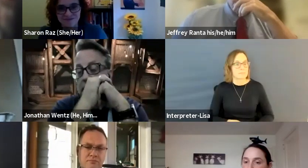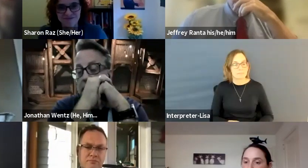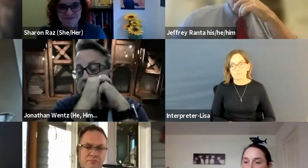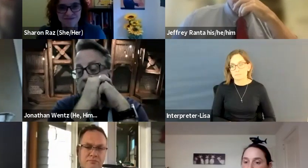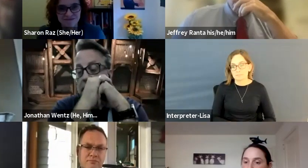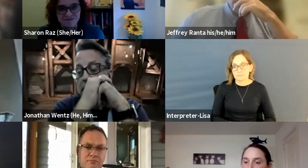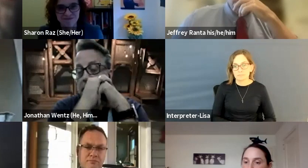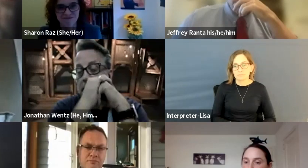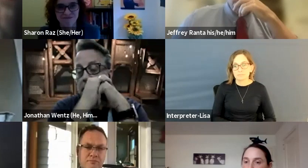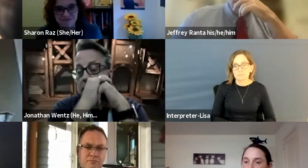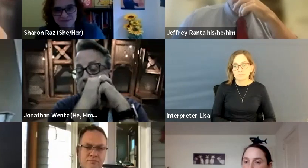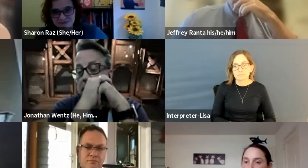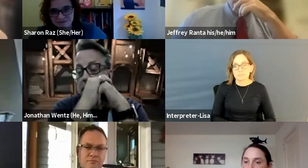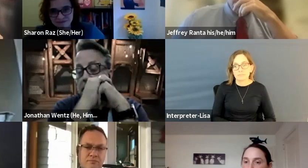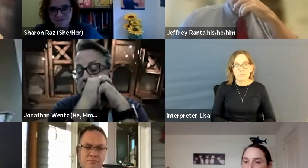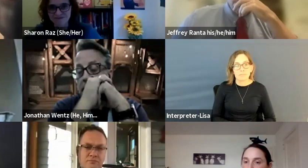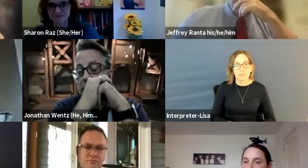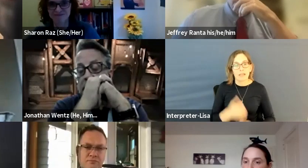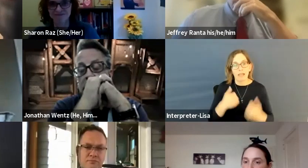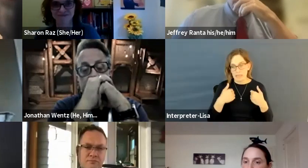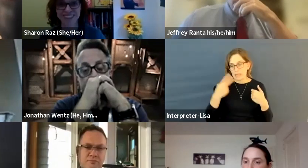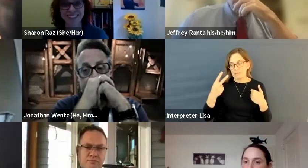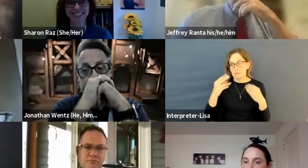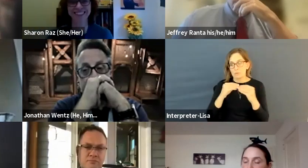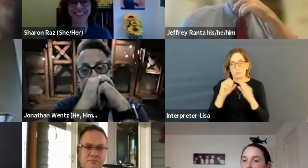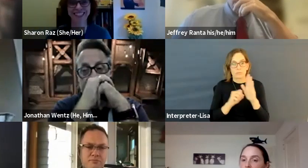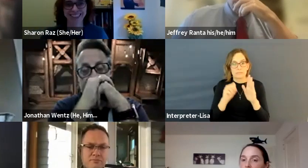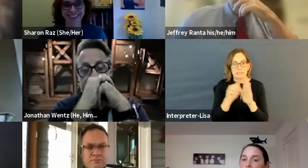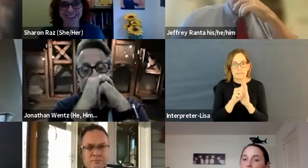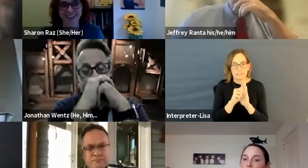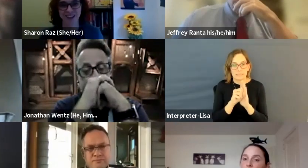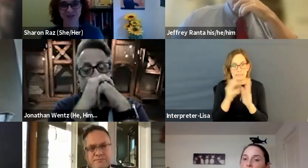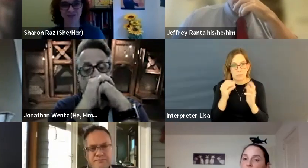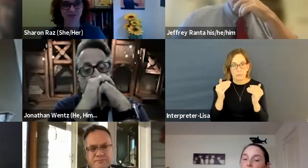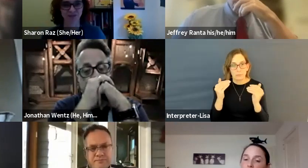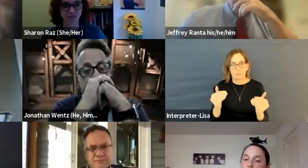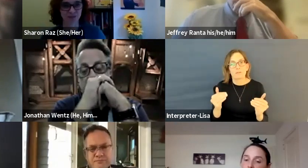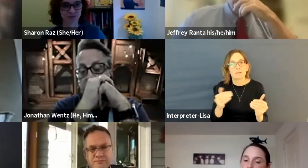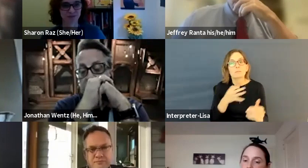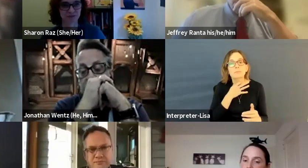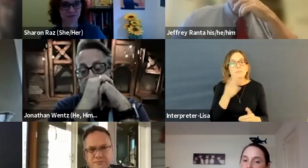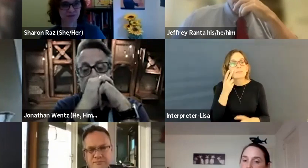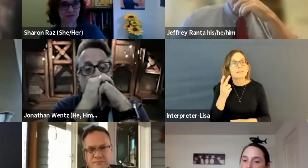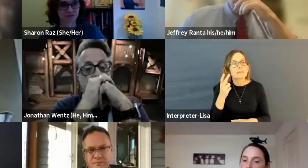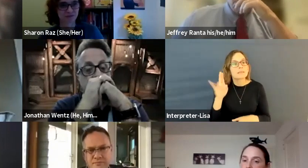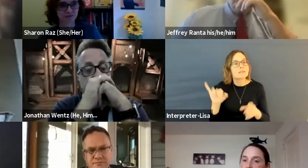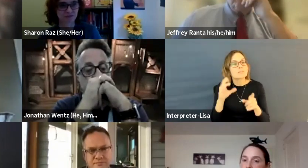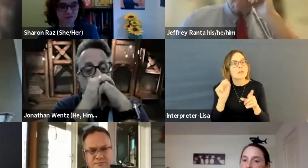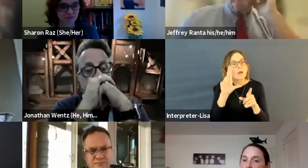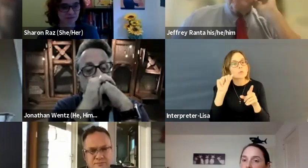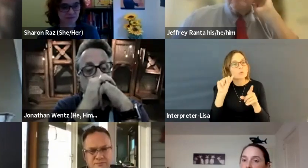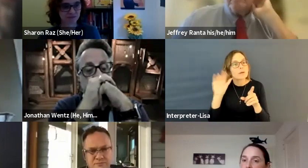great. So we've got two more scenes for y'all, and I do want to move on. I'm curious, I see Joshua's got